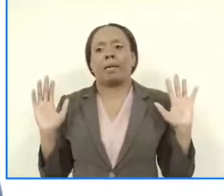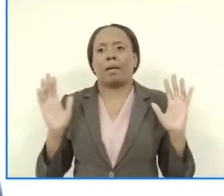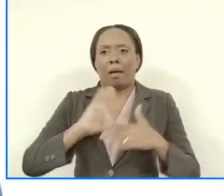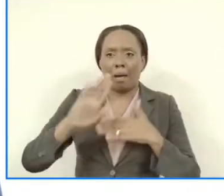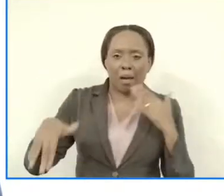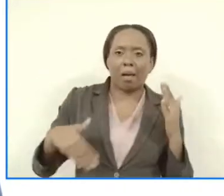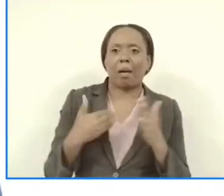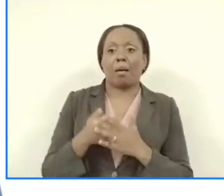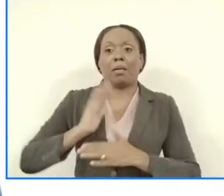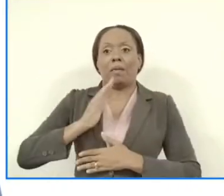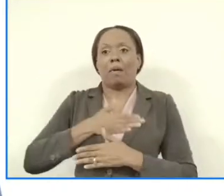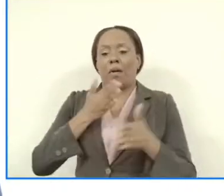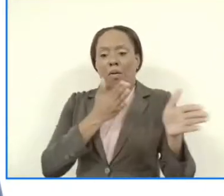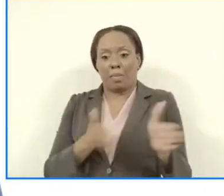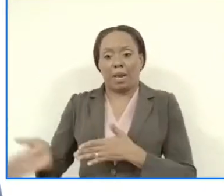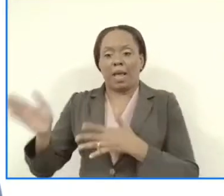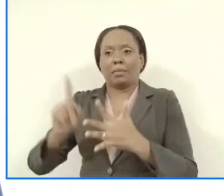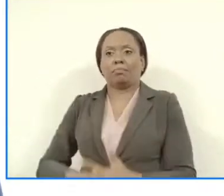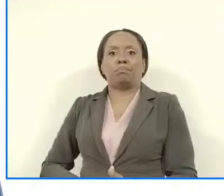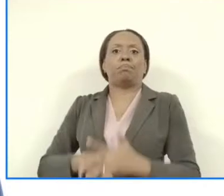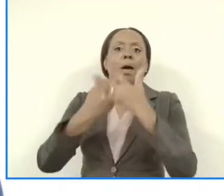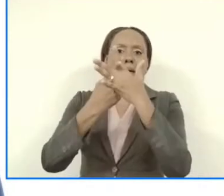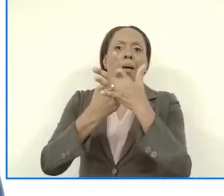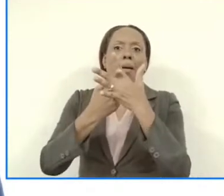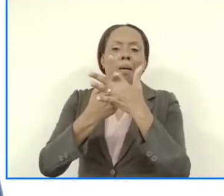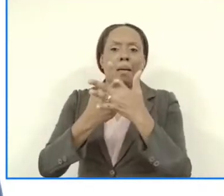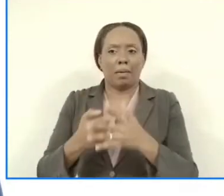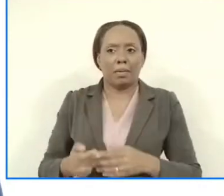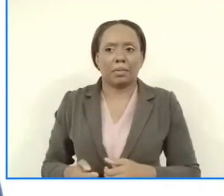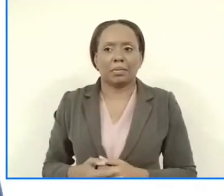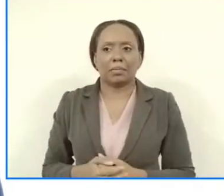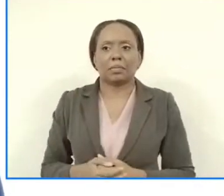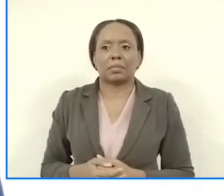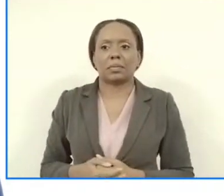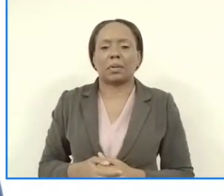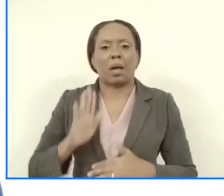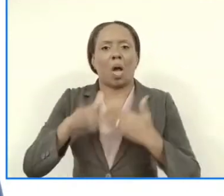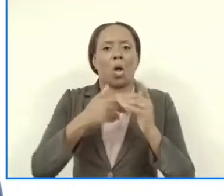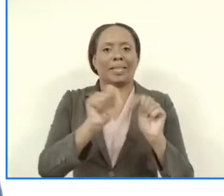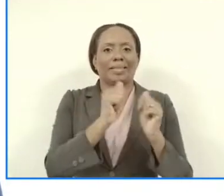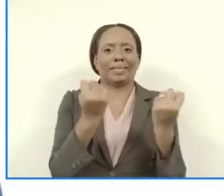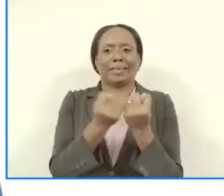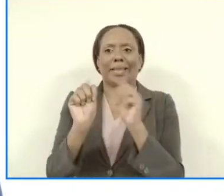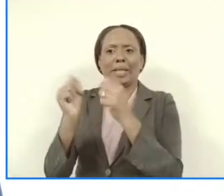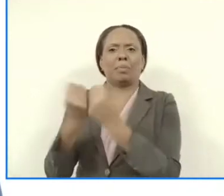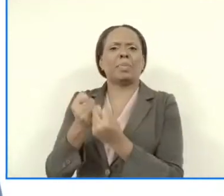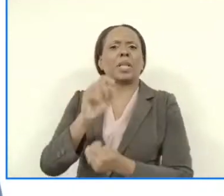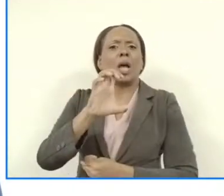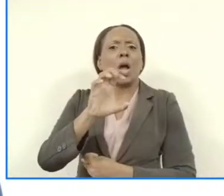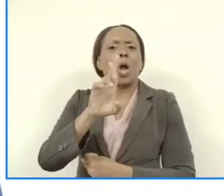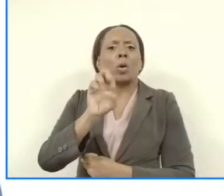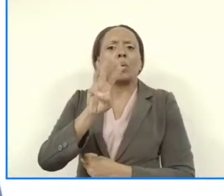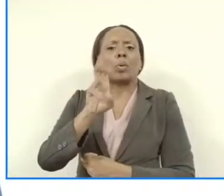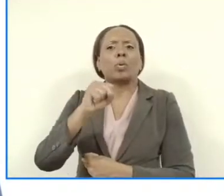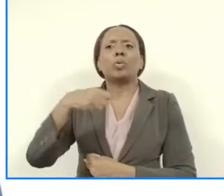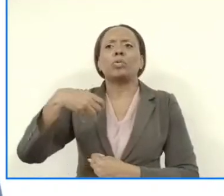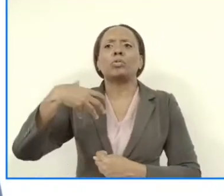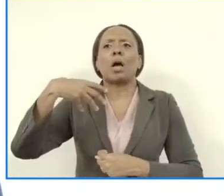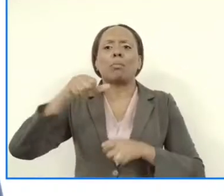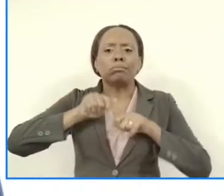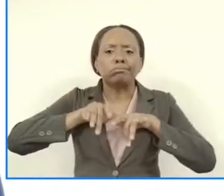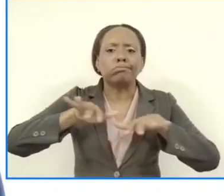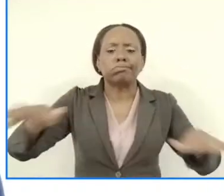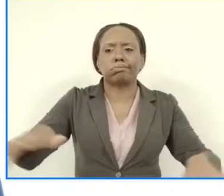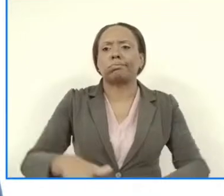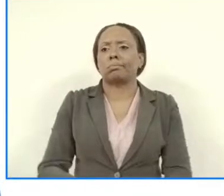those procedures that we have in place took effect, and the crews were out in the field doing the inspections and the repairs that we need to have in